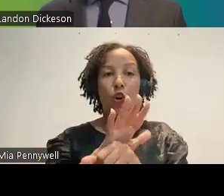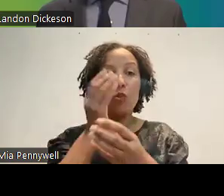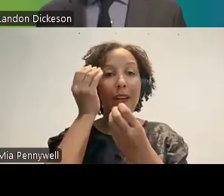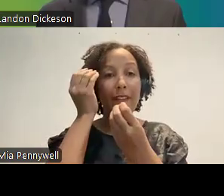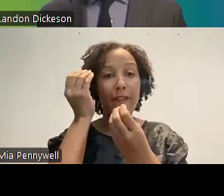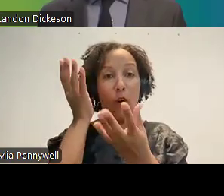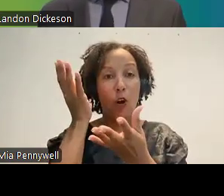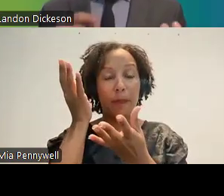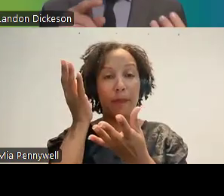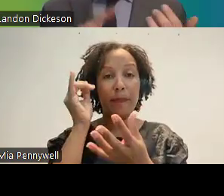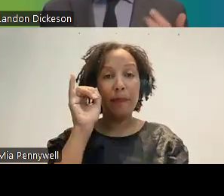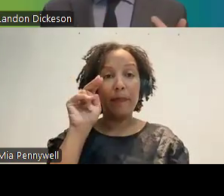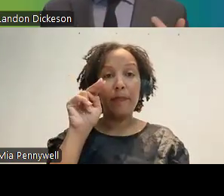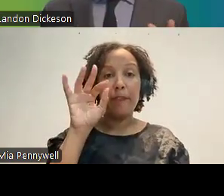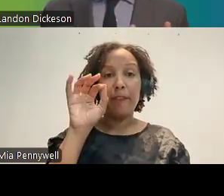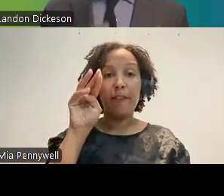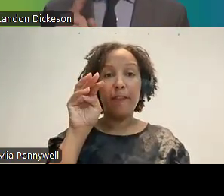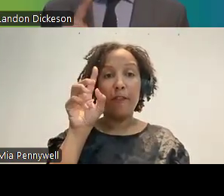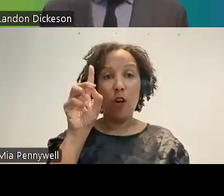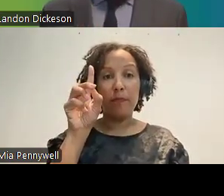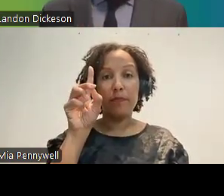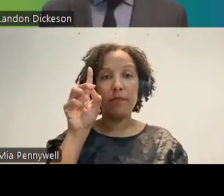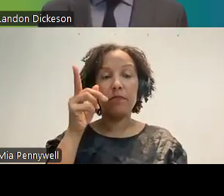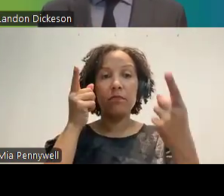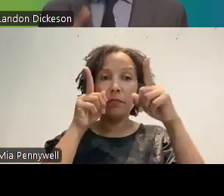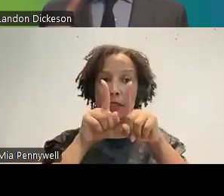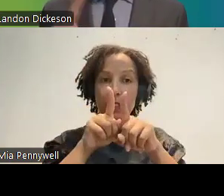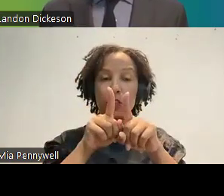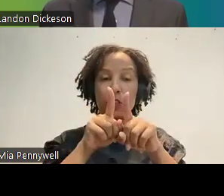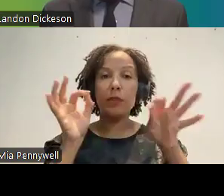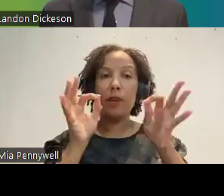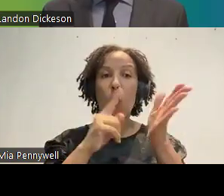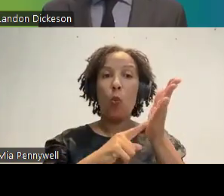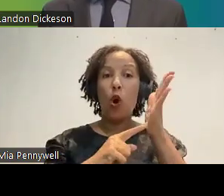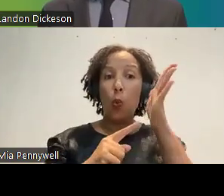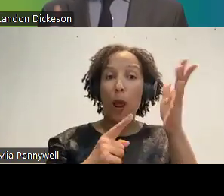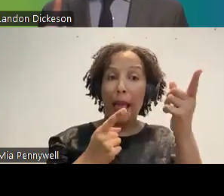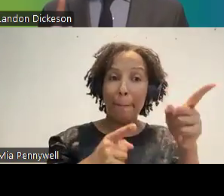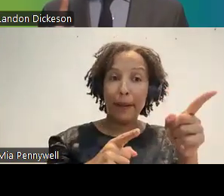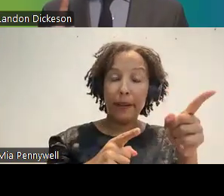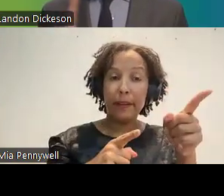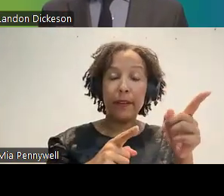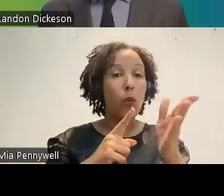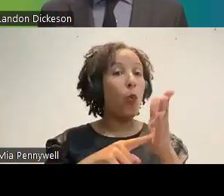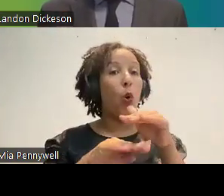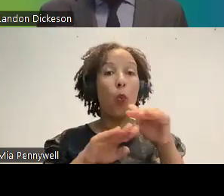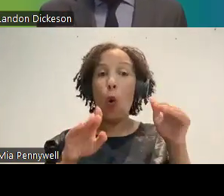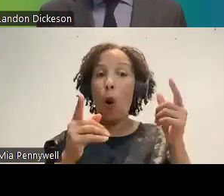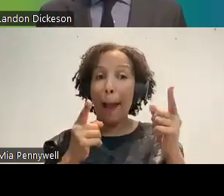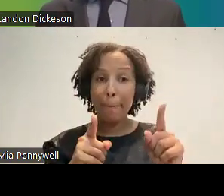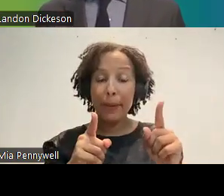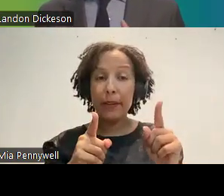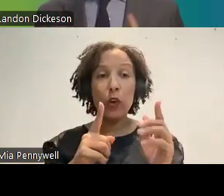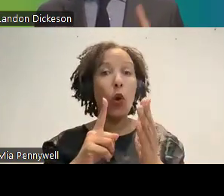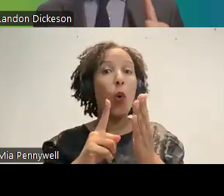giving the individual what will happen, what won't happen, what might happen, what will definitely not